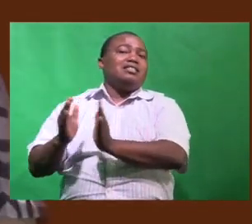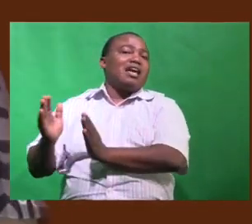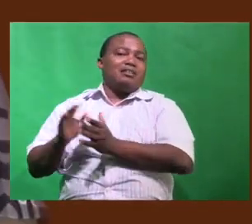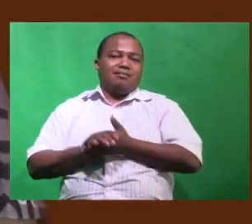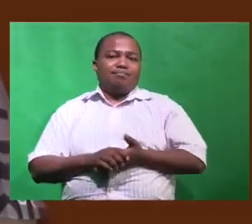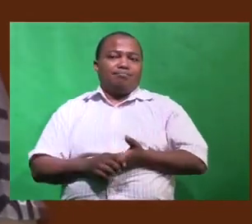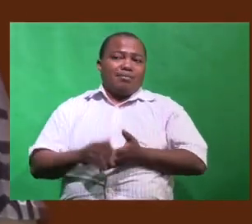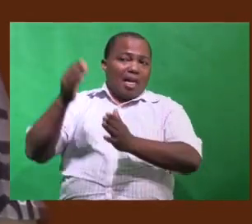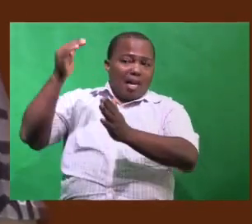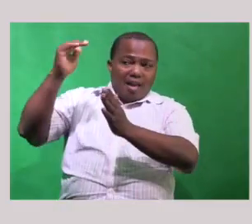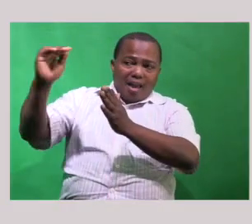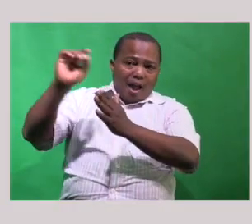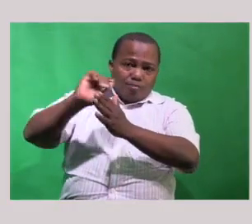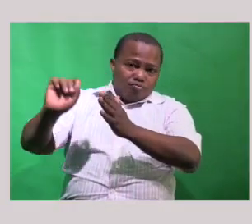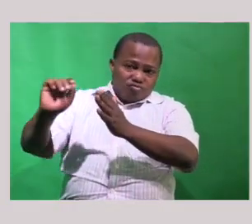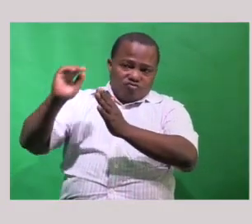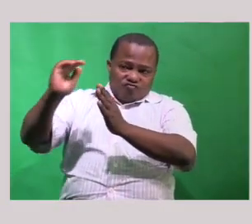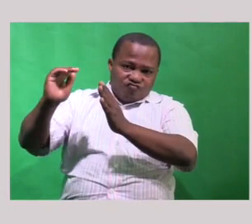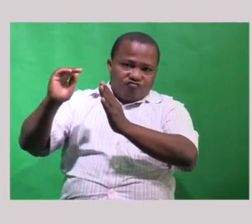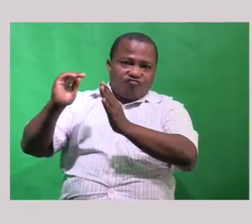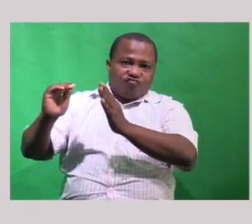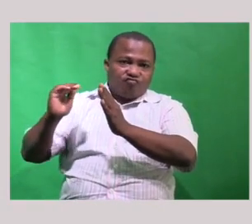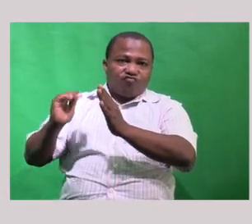Here you put here cash